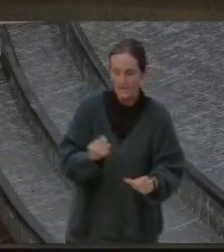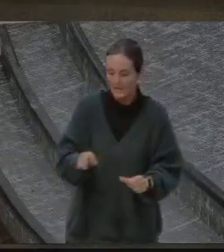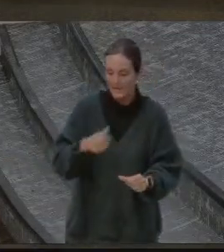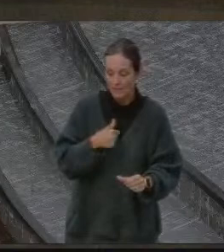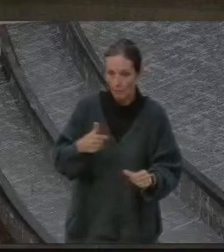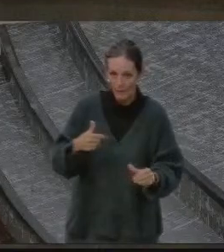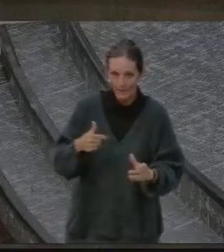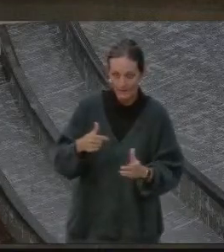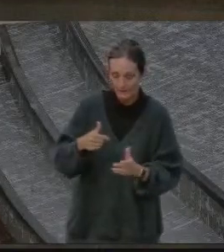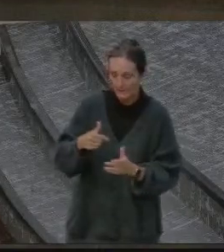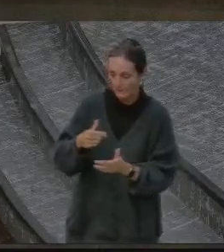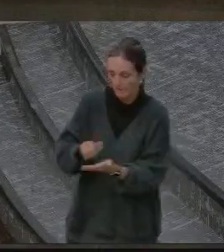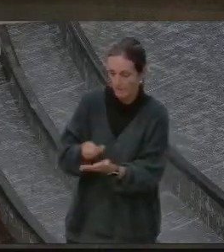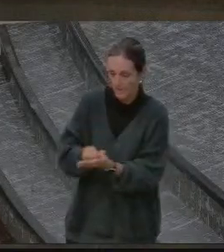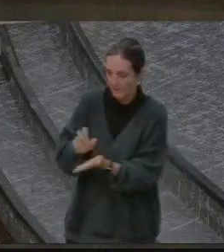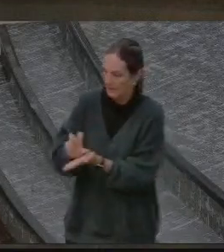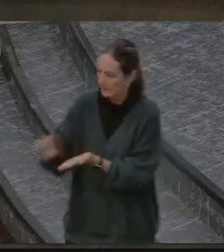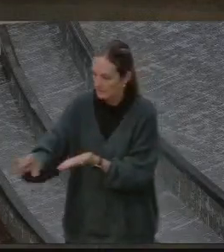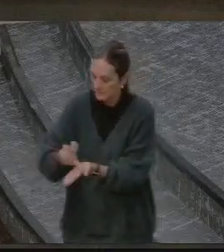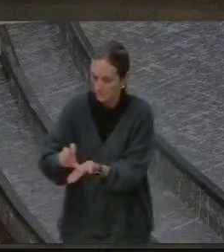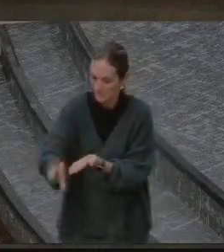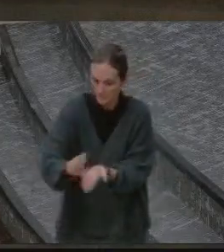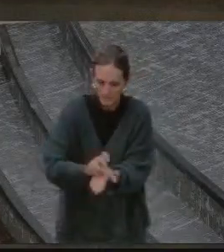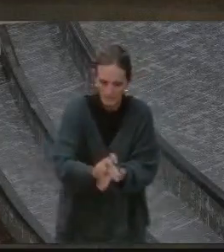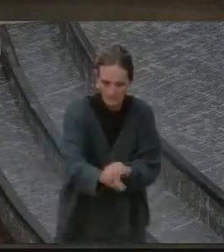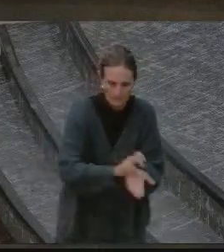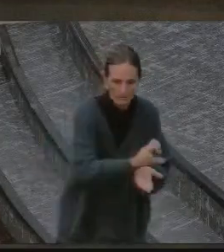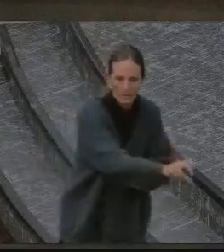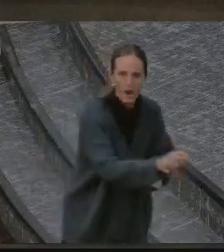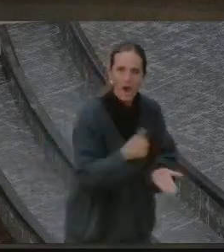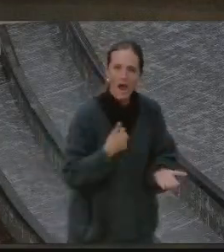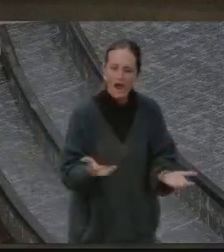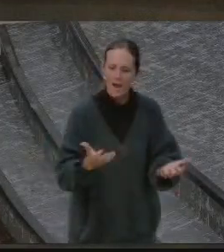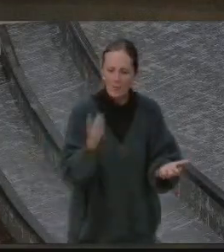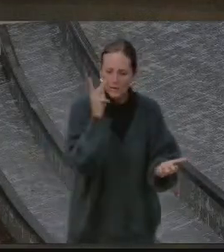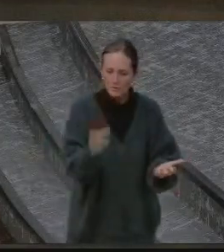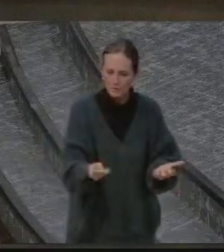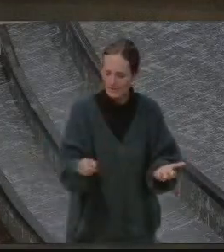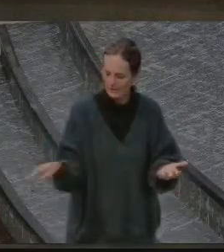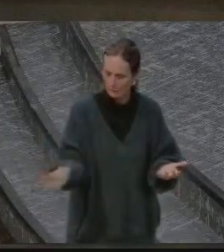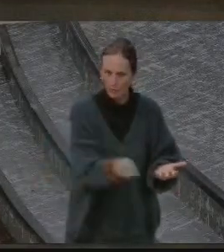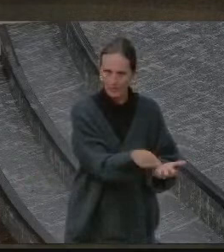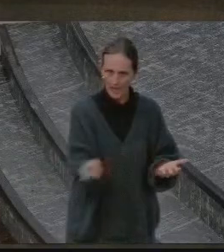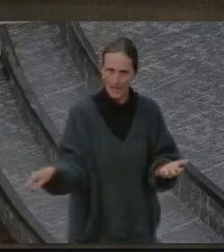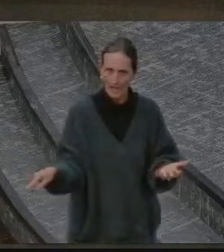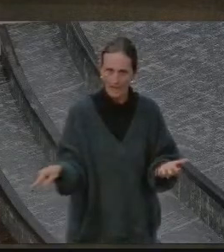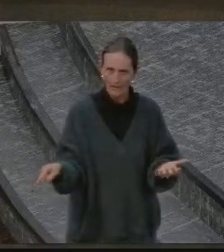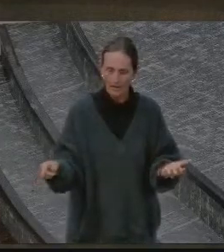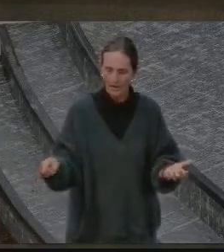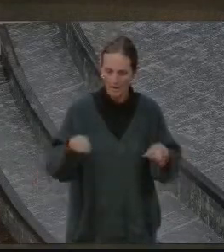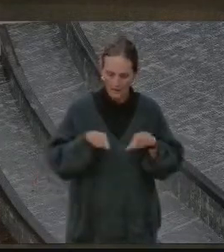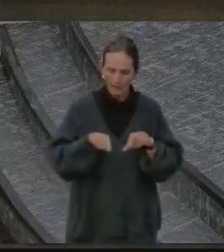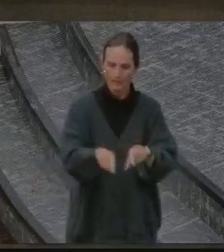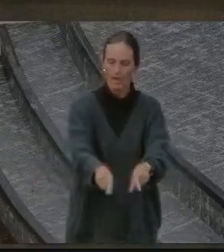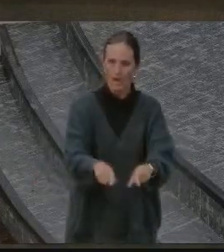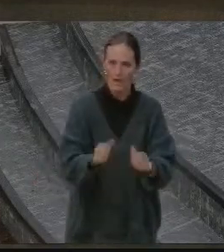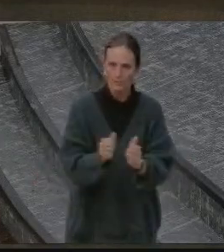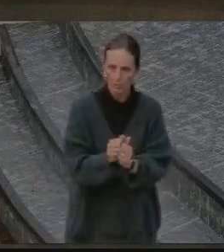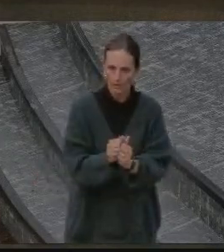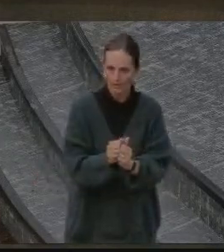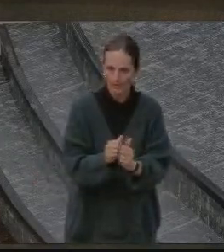this area, and I want to see, like, in the positions, do they align in terms of the organizational chart of